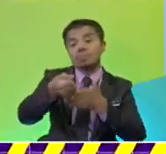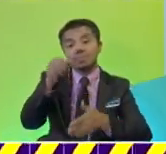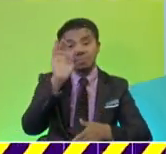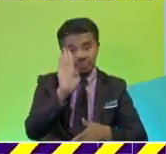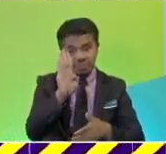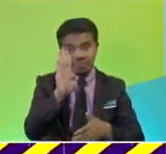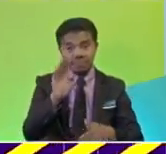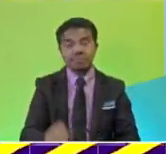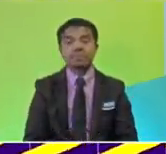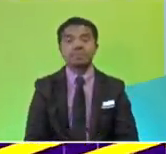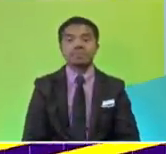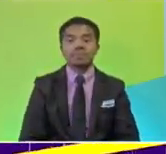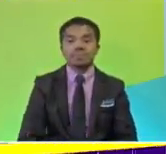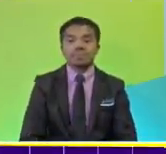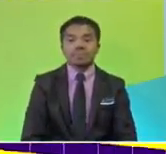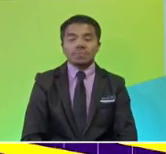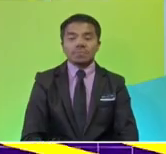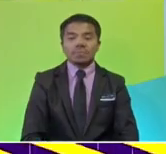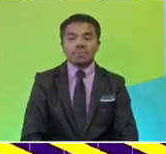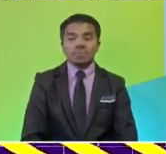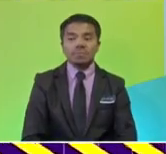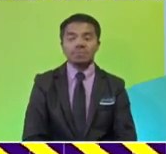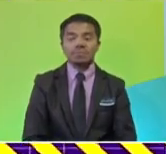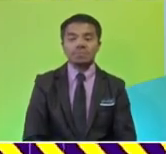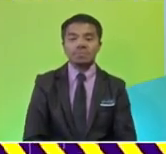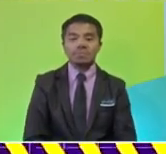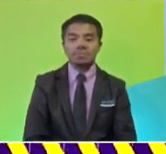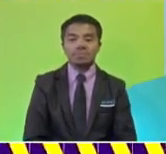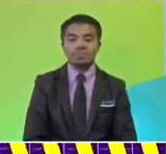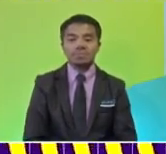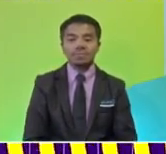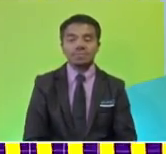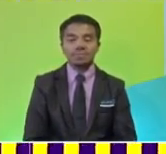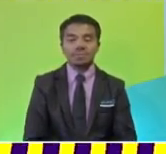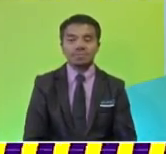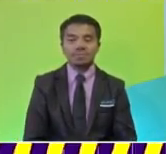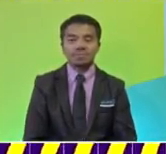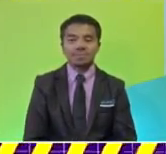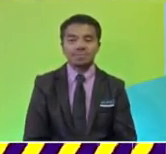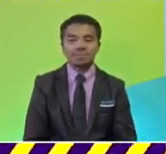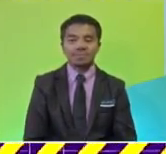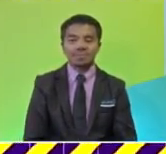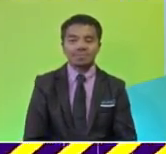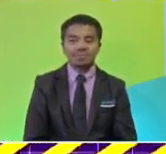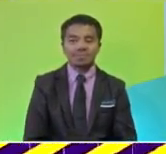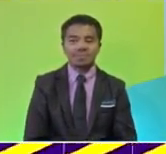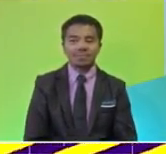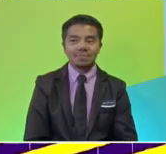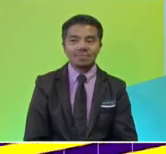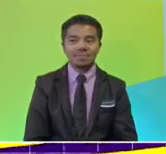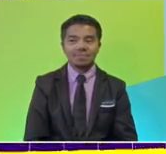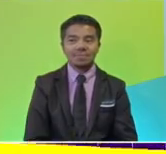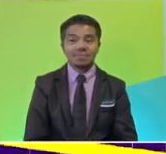Tia? Okay. So everyone ready? If you're ready, just show us your answer on the camera. All right. Is it A